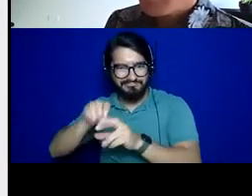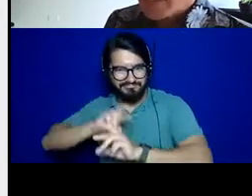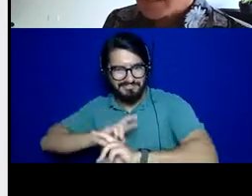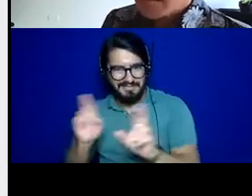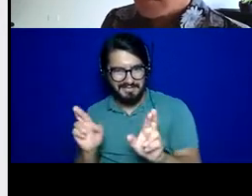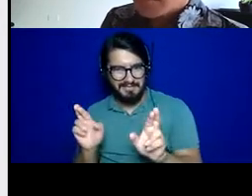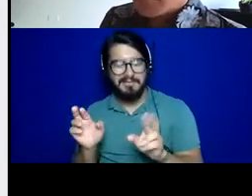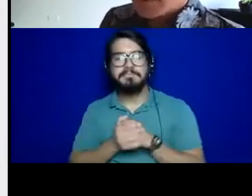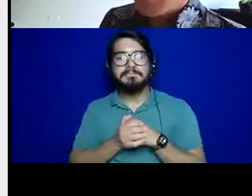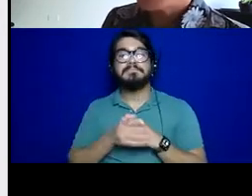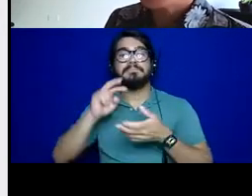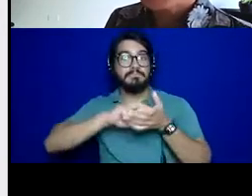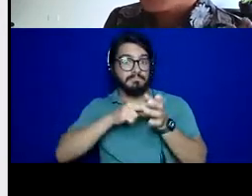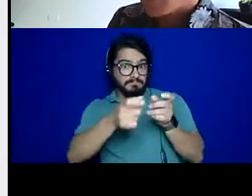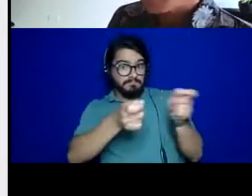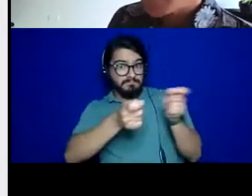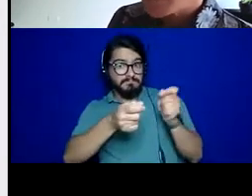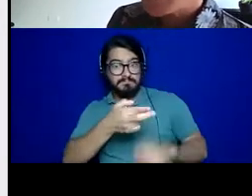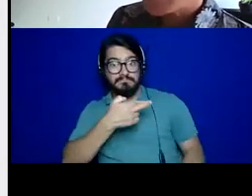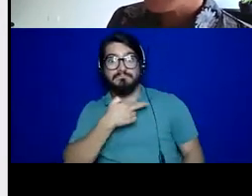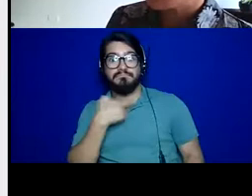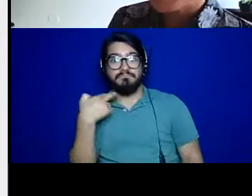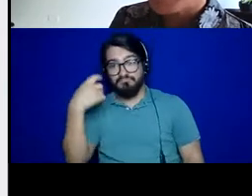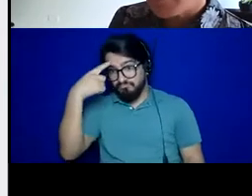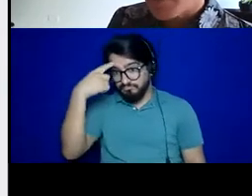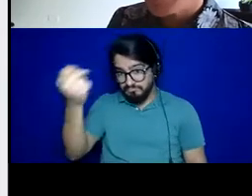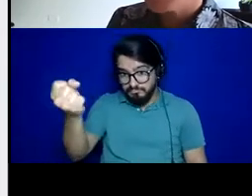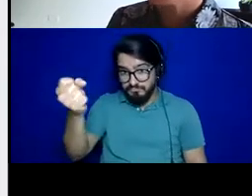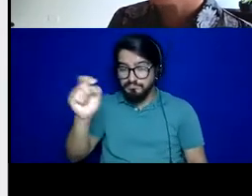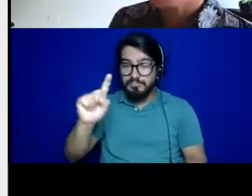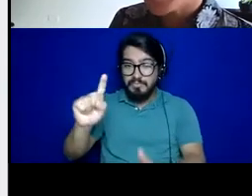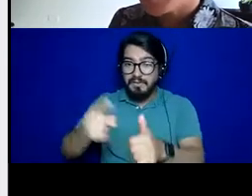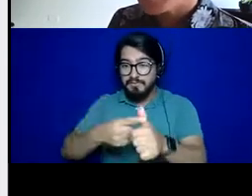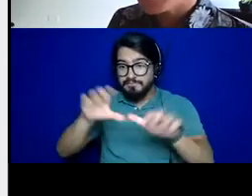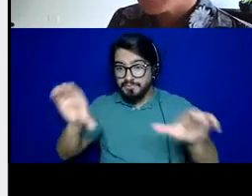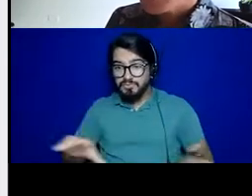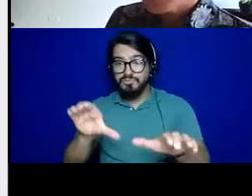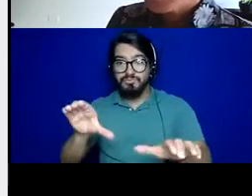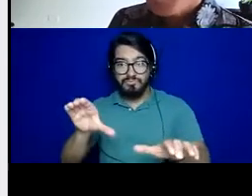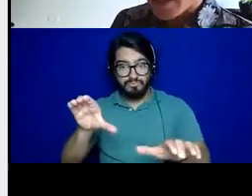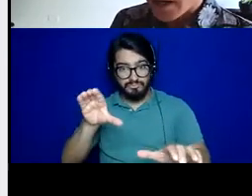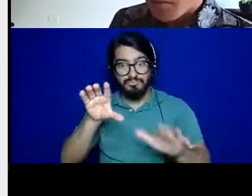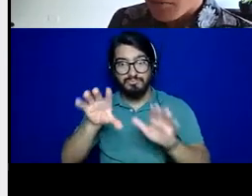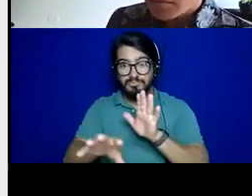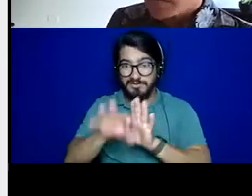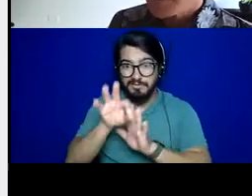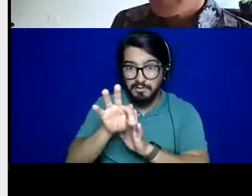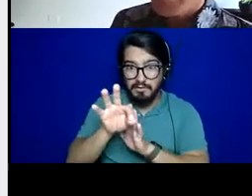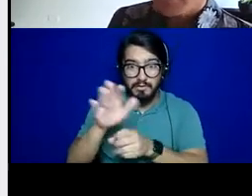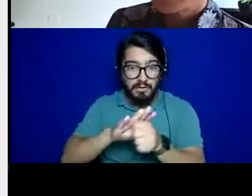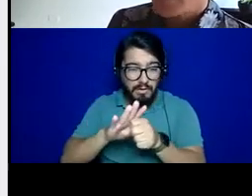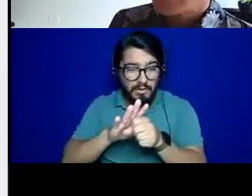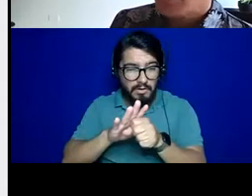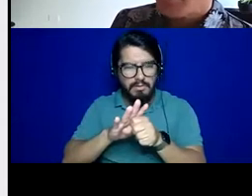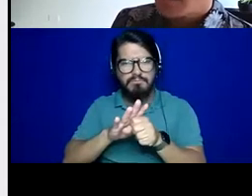So managing this risky memory, the first thing to do after identifying it is to locate it, then back it up. We've talked